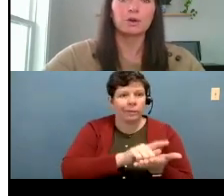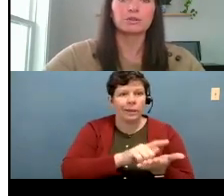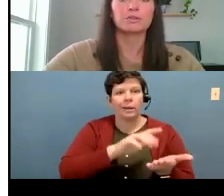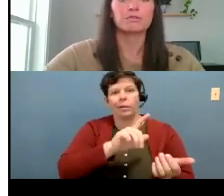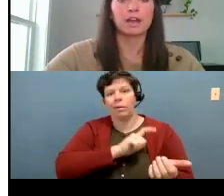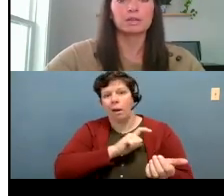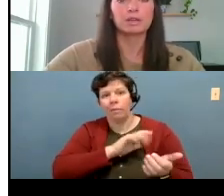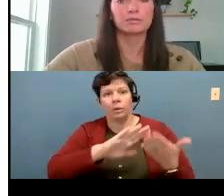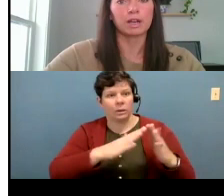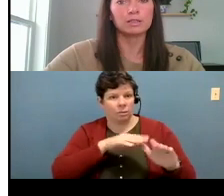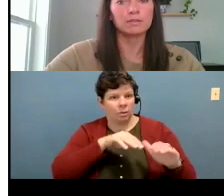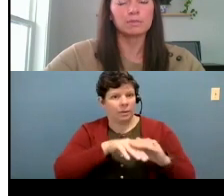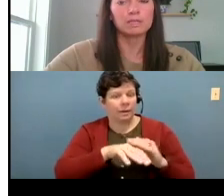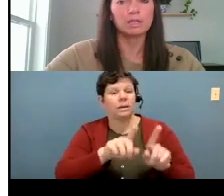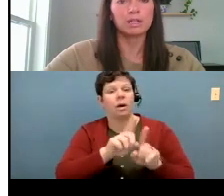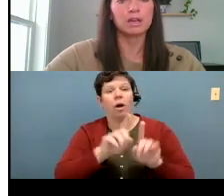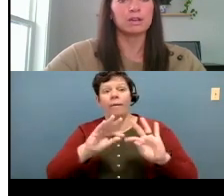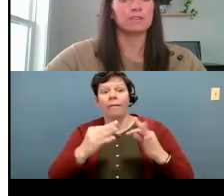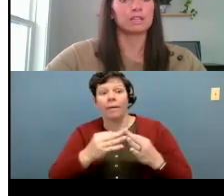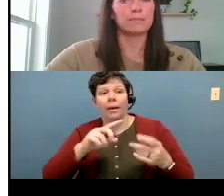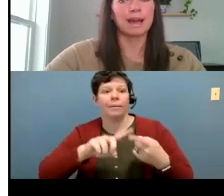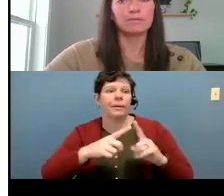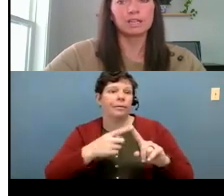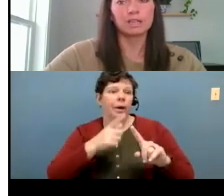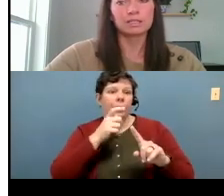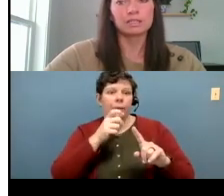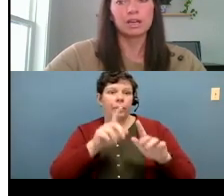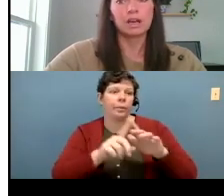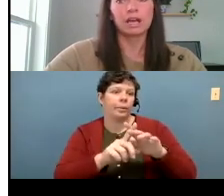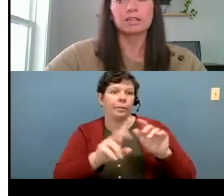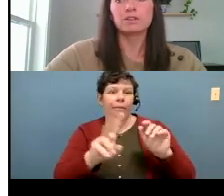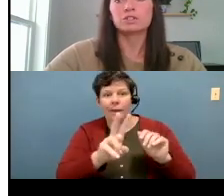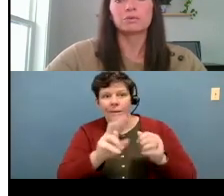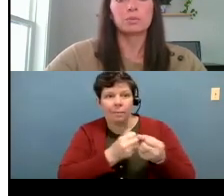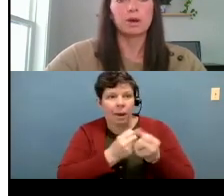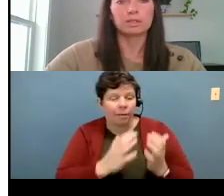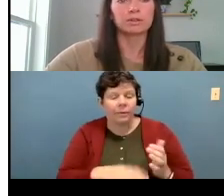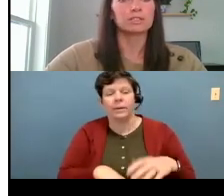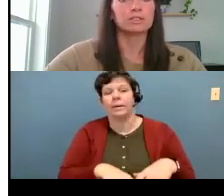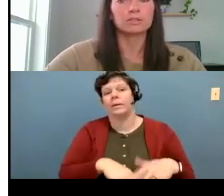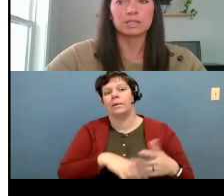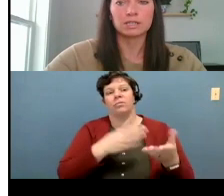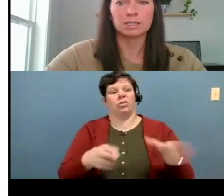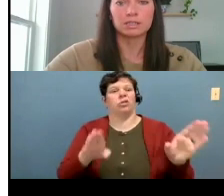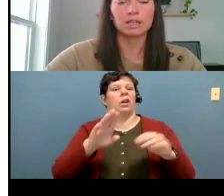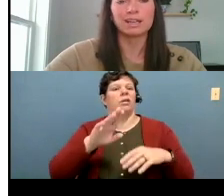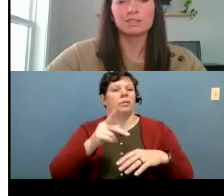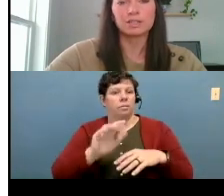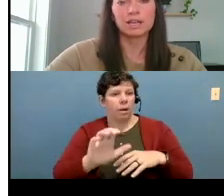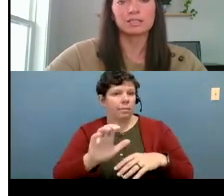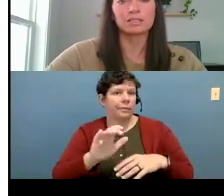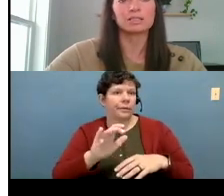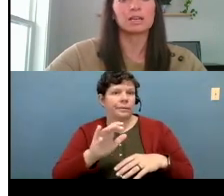but also the family and friends of the missing, victim advocates, and even the general public or concerned citizens can